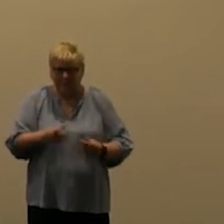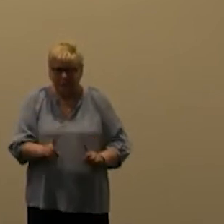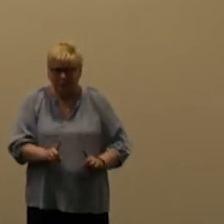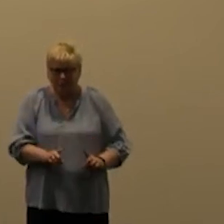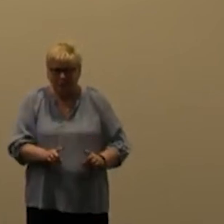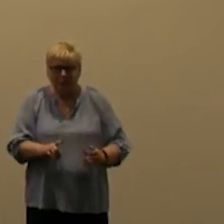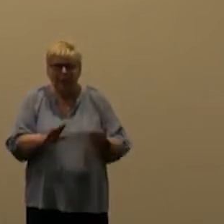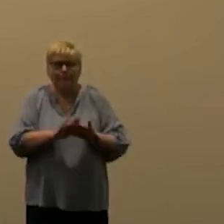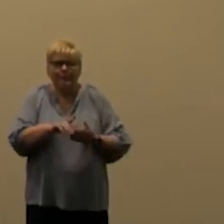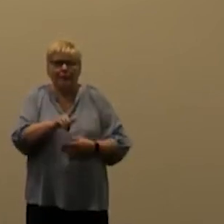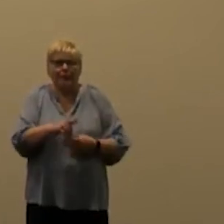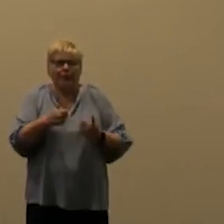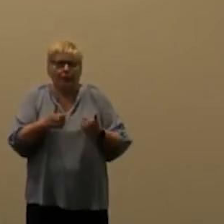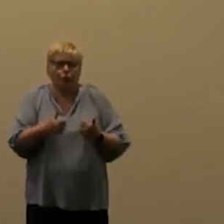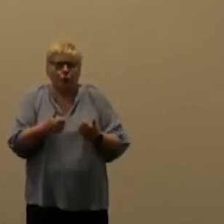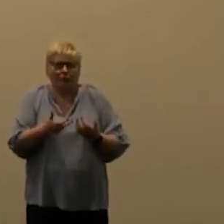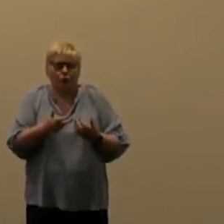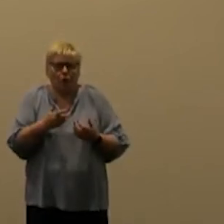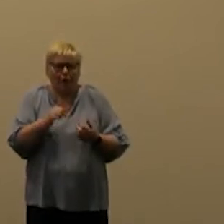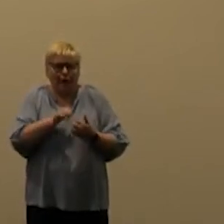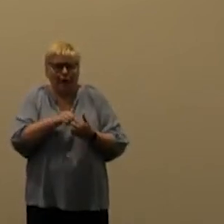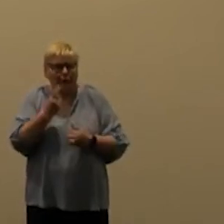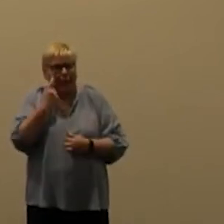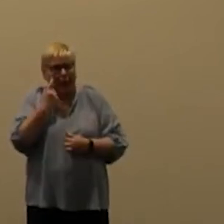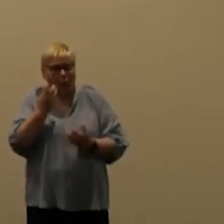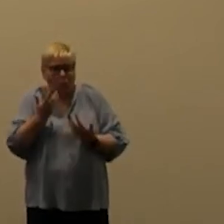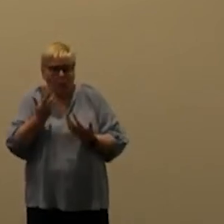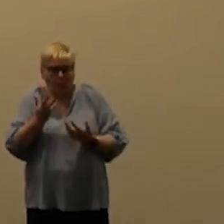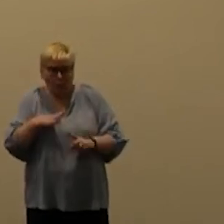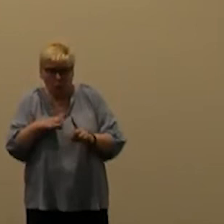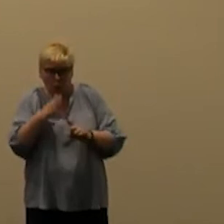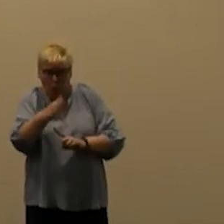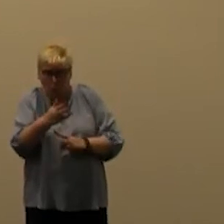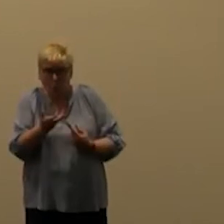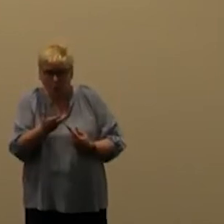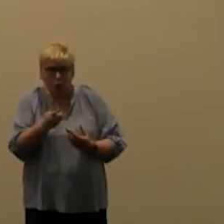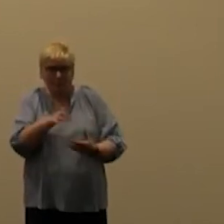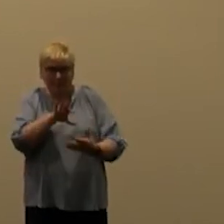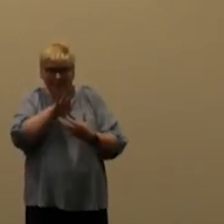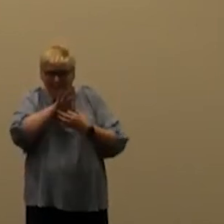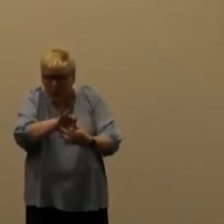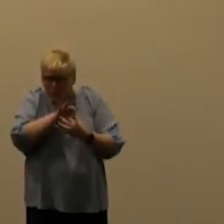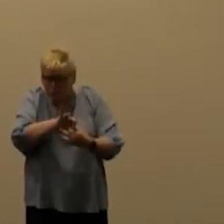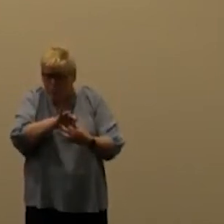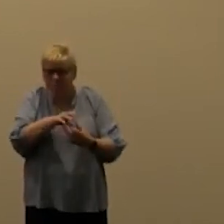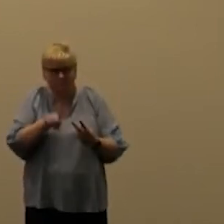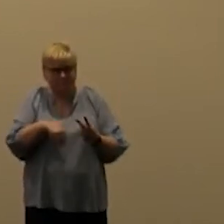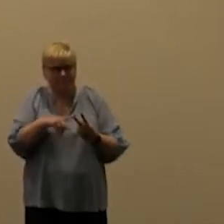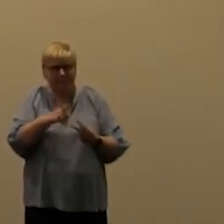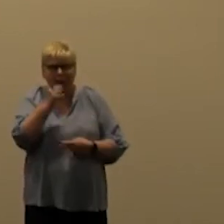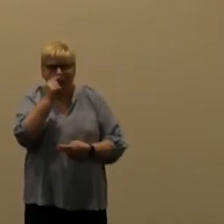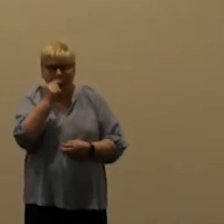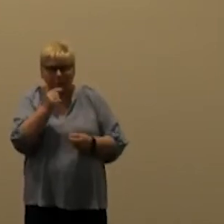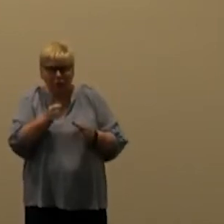good for getting that, keeping an eye on where we're going with engagement. The ability of measuring things